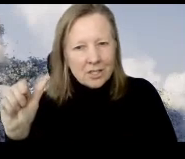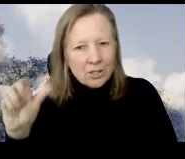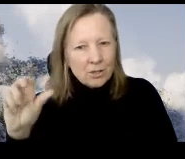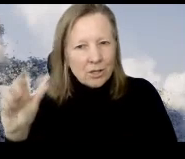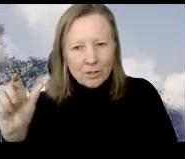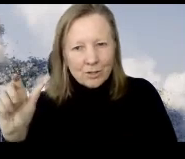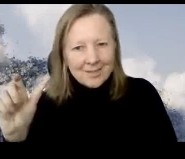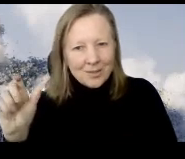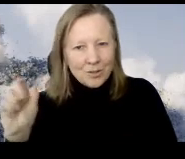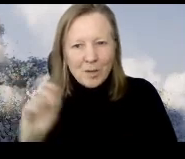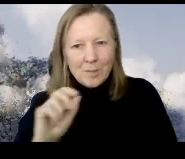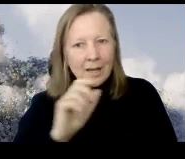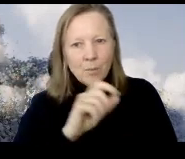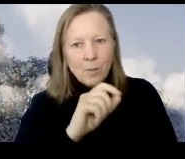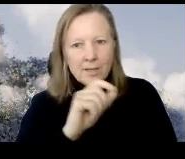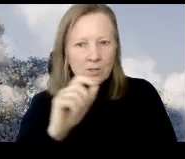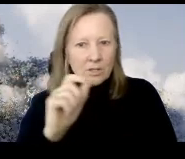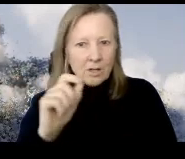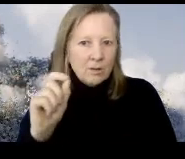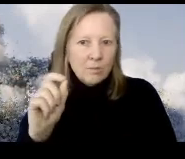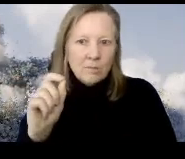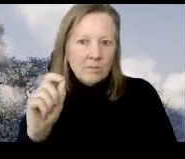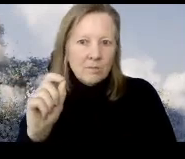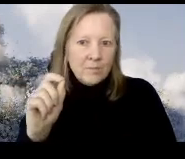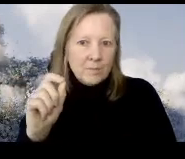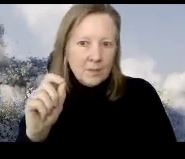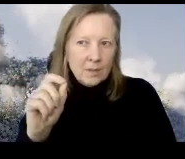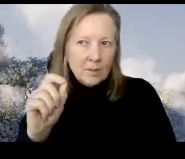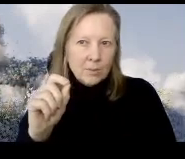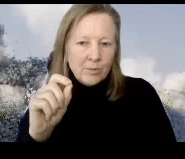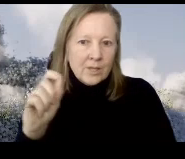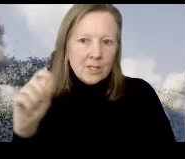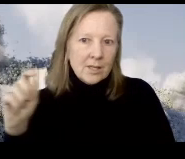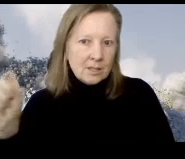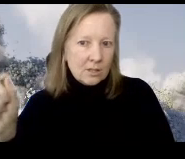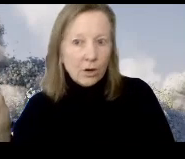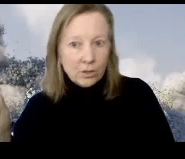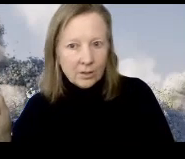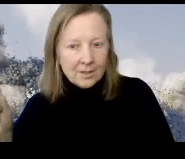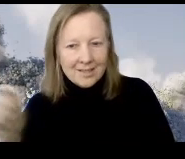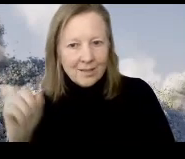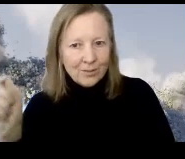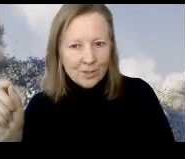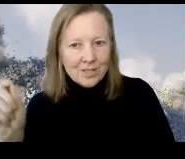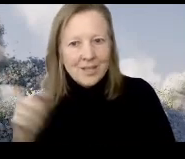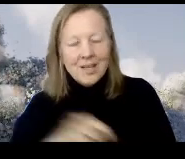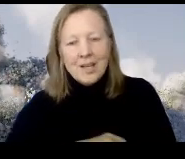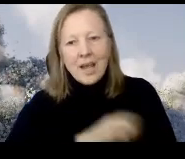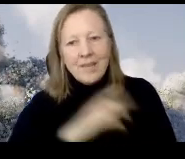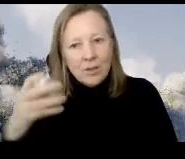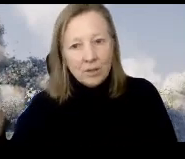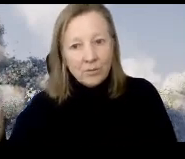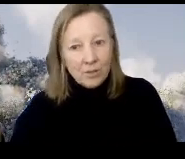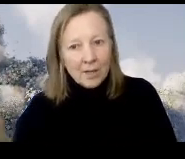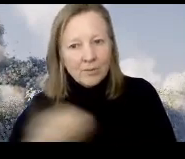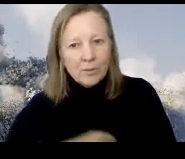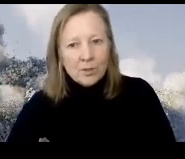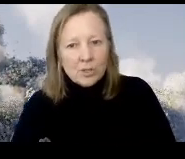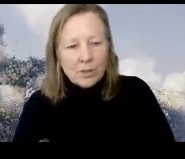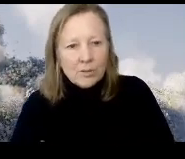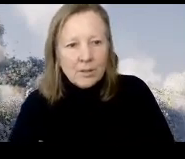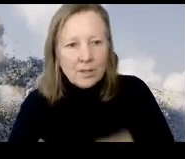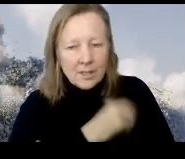the discussions to doctor. So it might be why did you start your profession as a doctor instead of nurse? And then you get